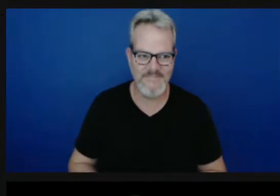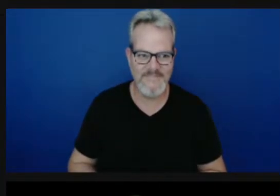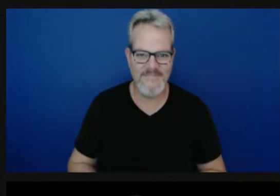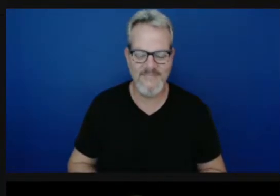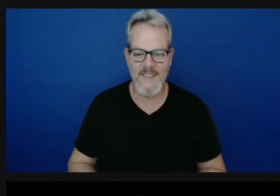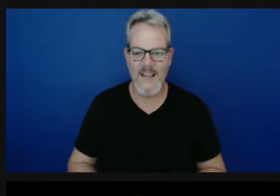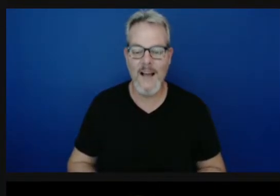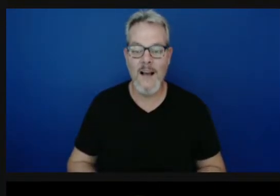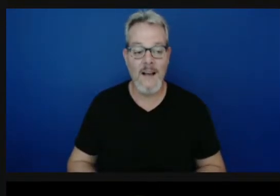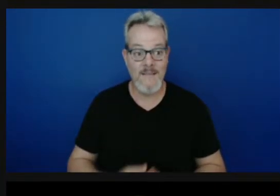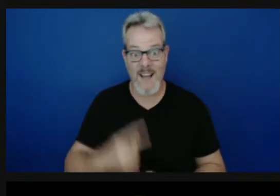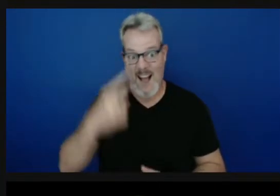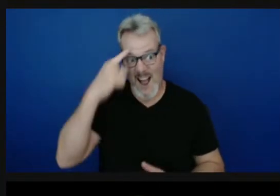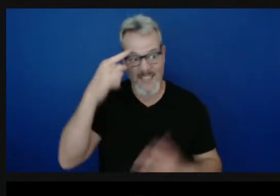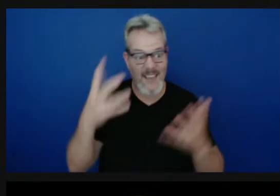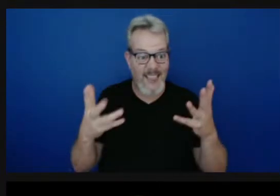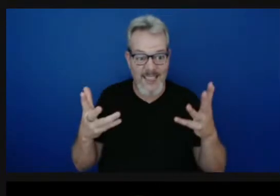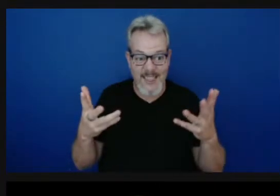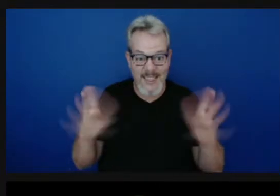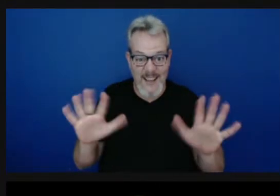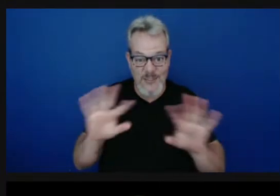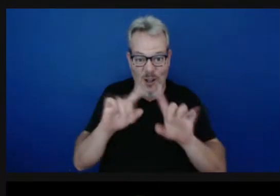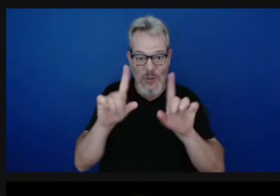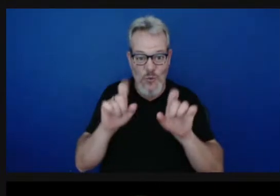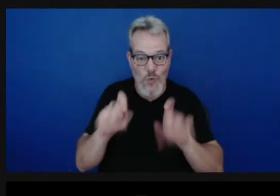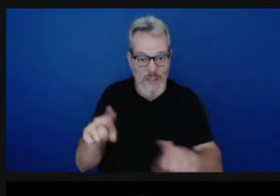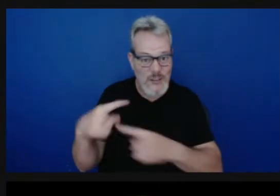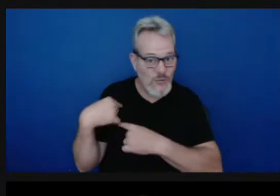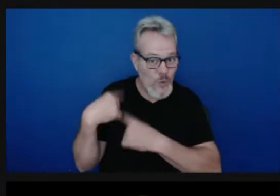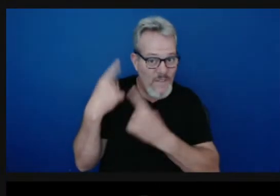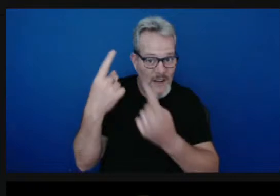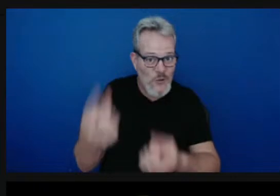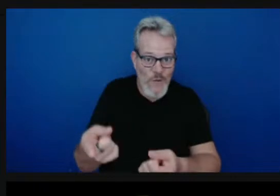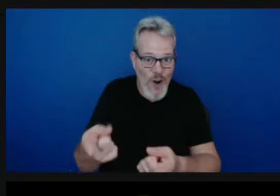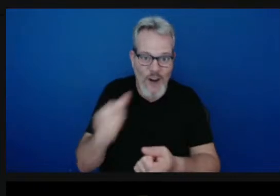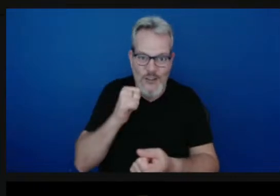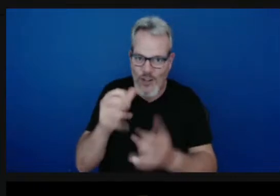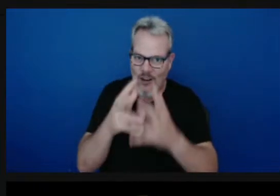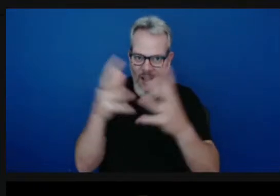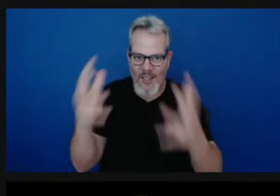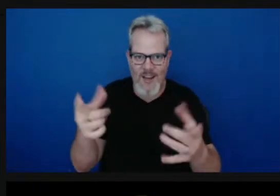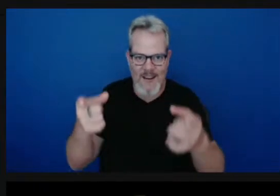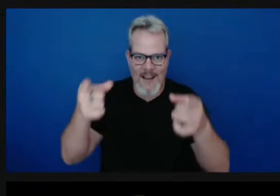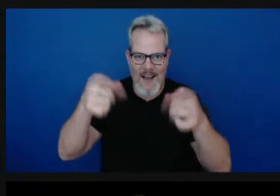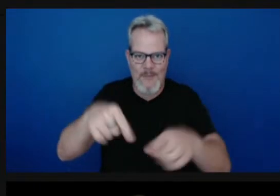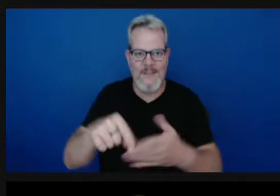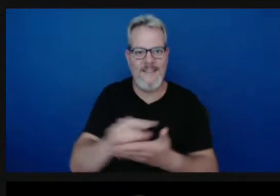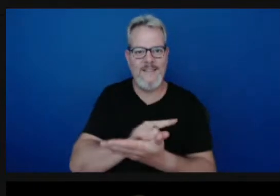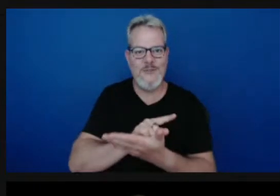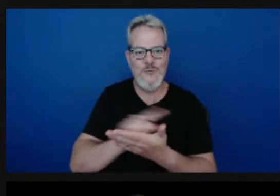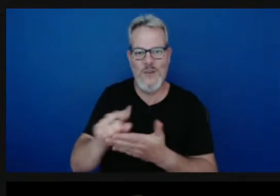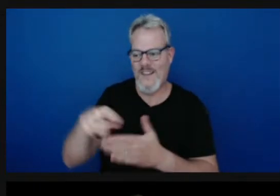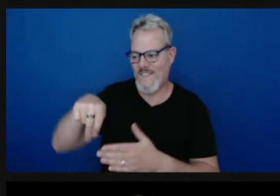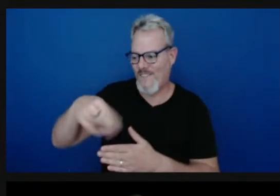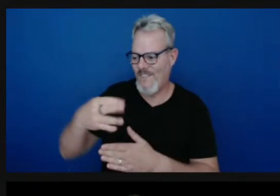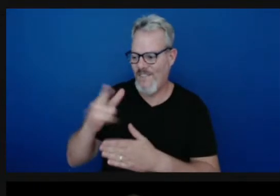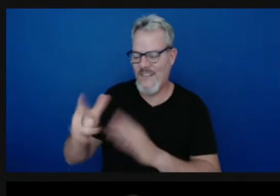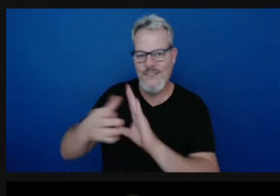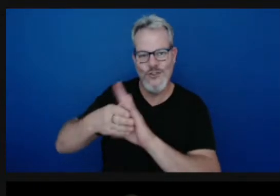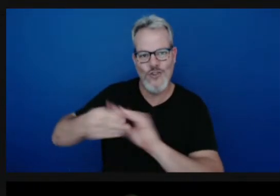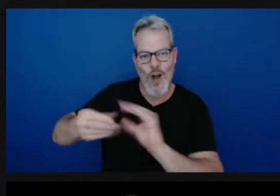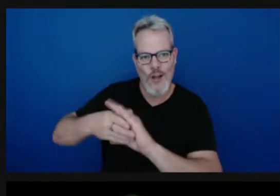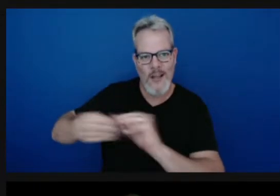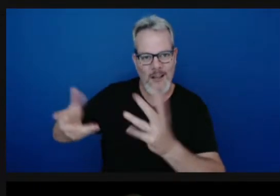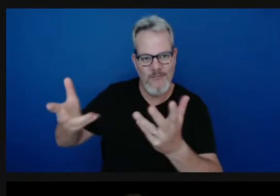And I think that might be all we have in the way of questions. Not a whole lot happening this week, as Philip was going over.